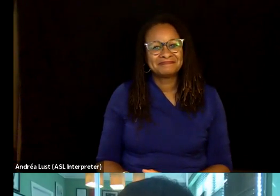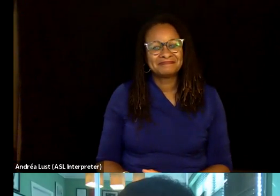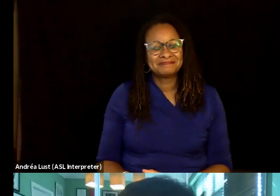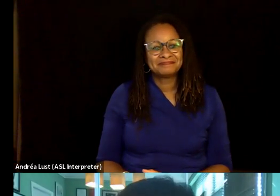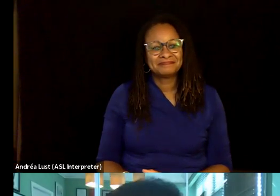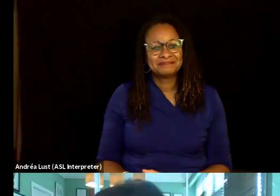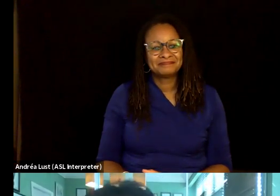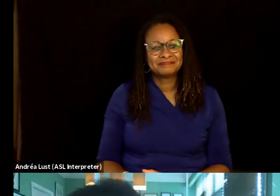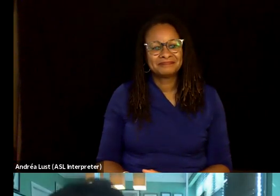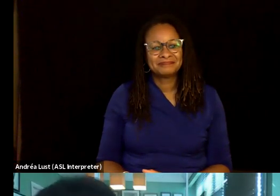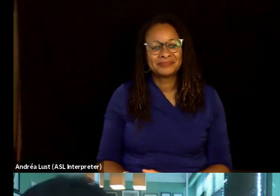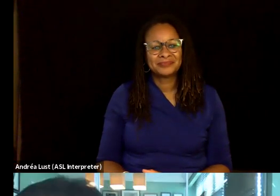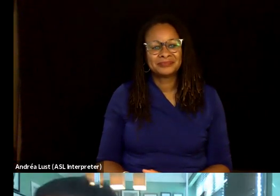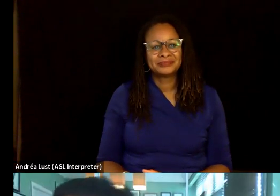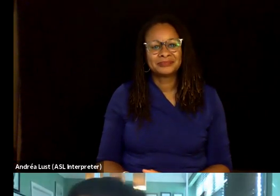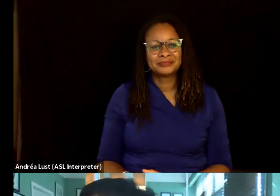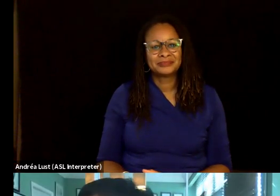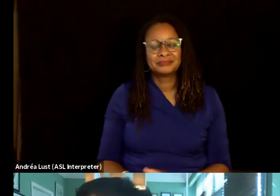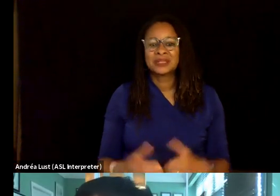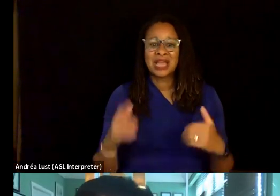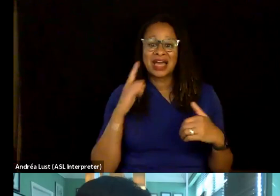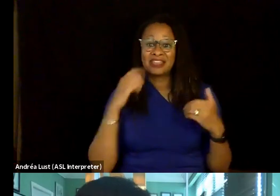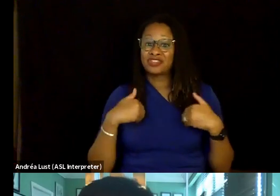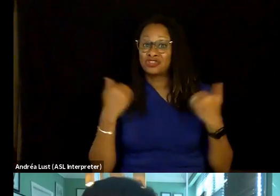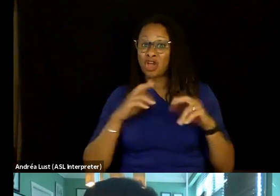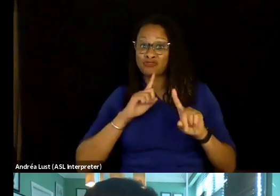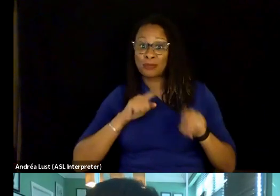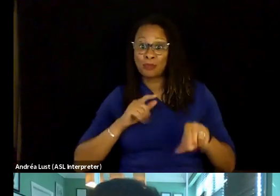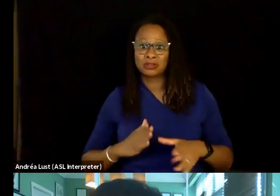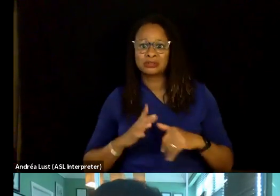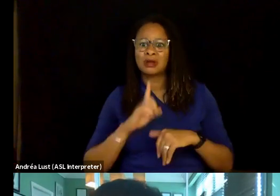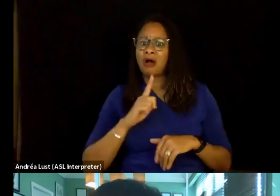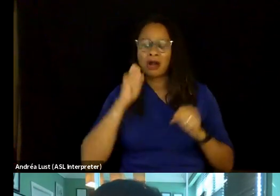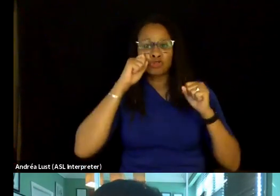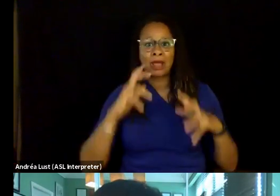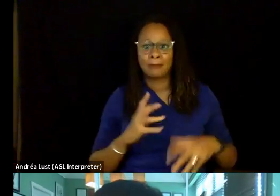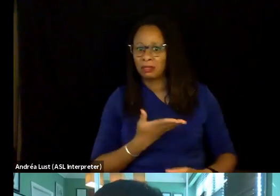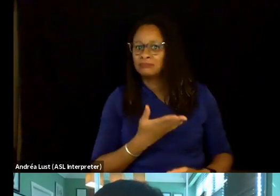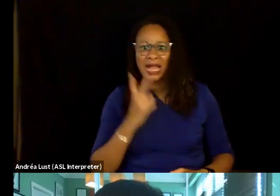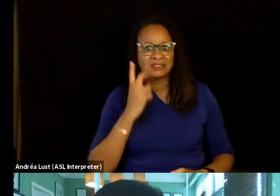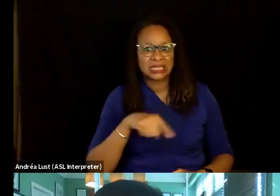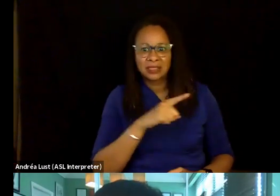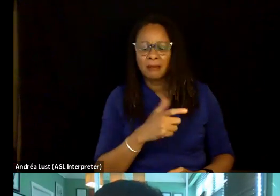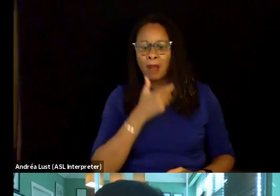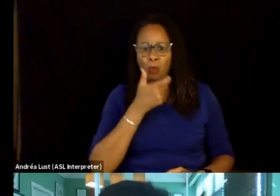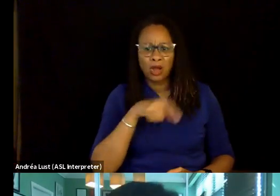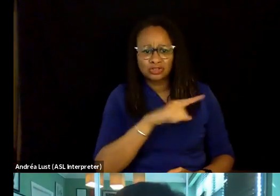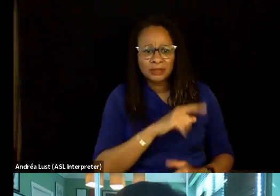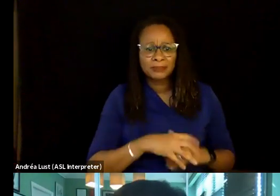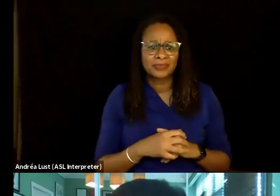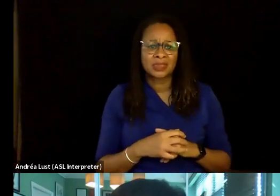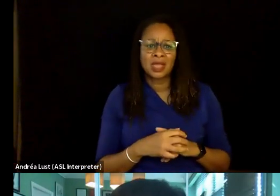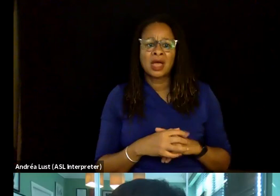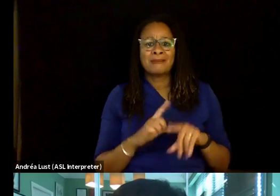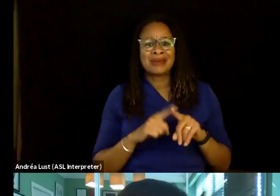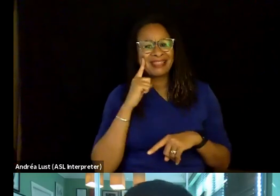the young reporters are incredible. I've seen them, I've watched them, and they're young. But I think